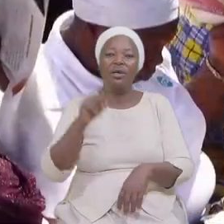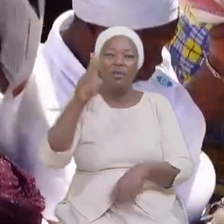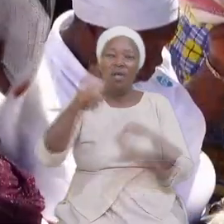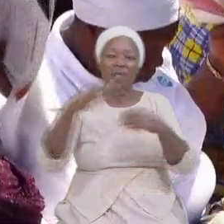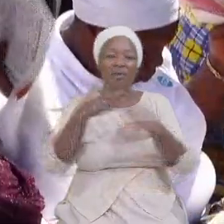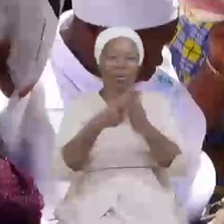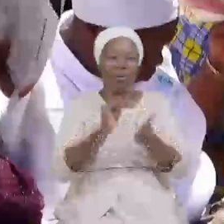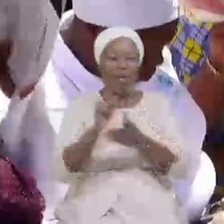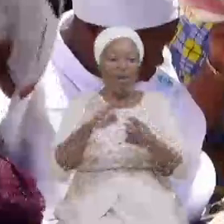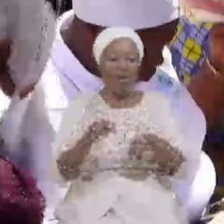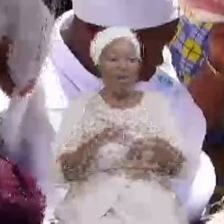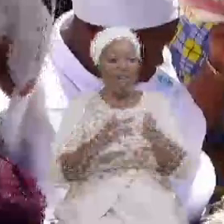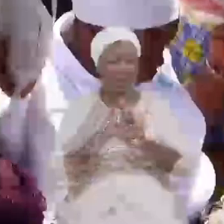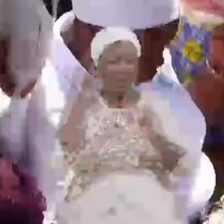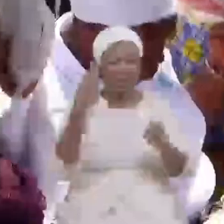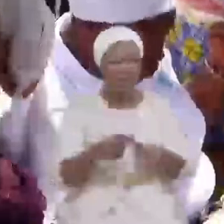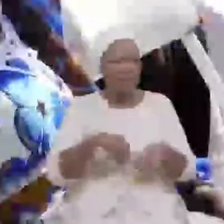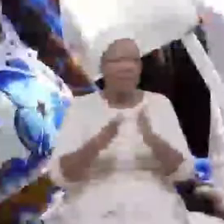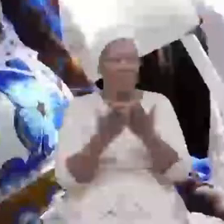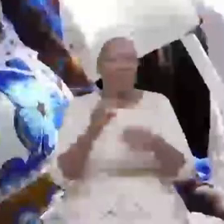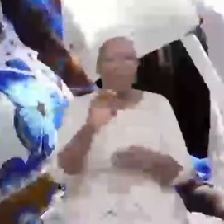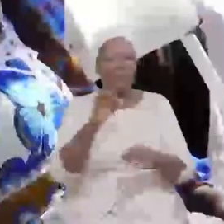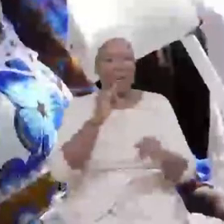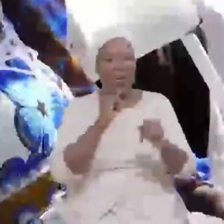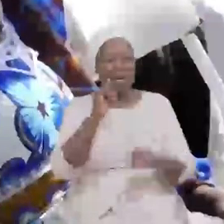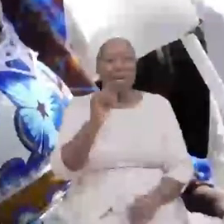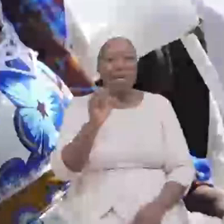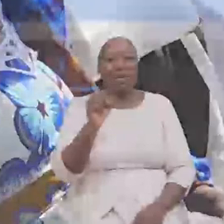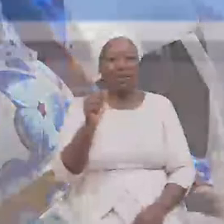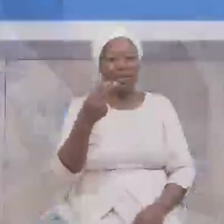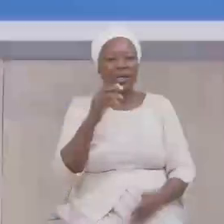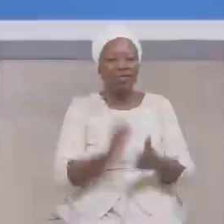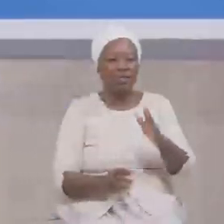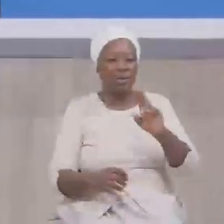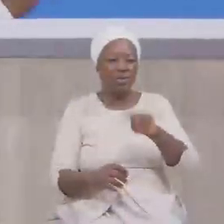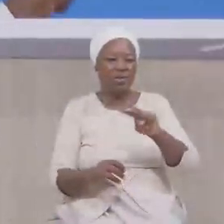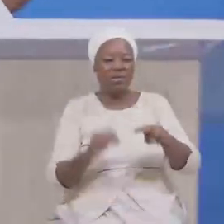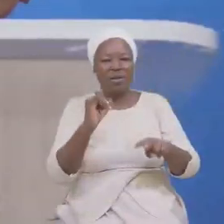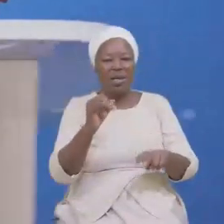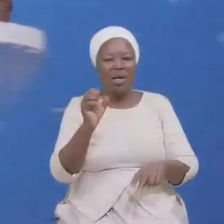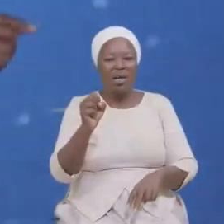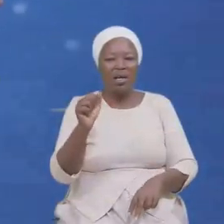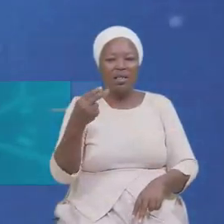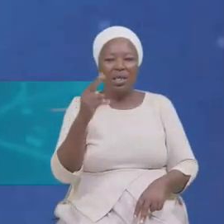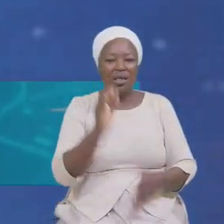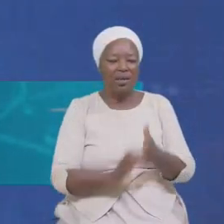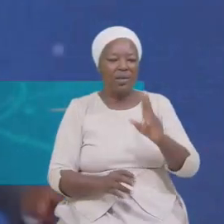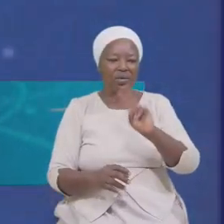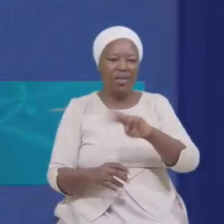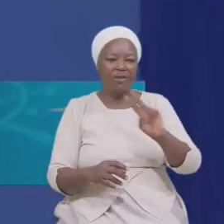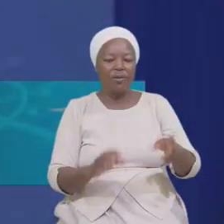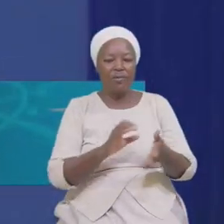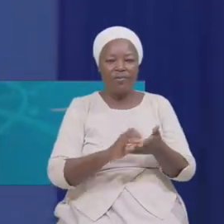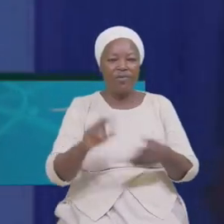name. We're looking at Isaiah chapter 22. Isaiah chapter 22, and I'm reading from verse